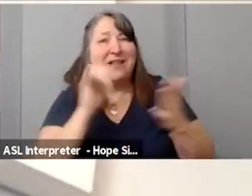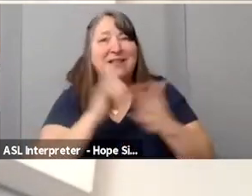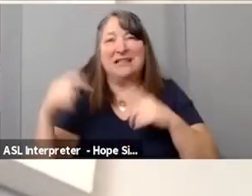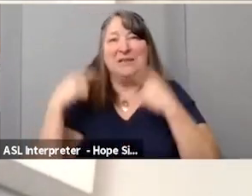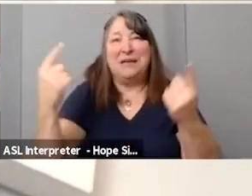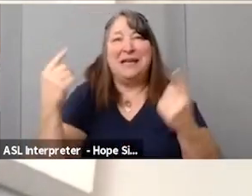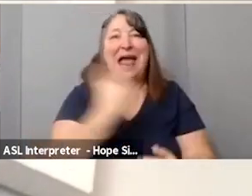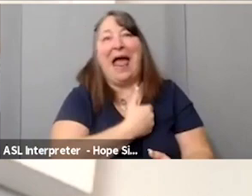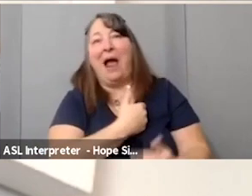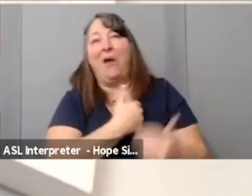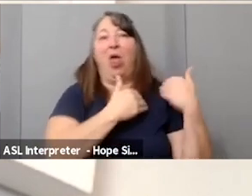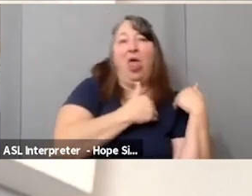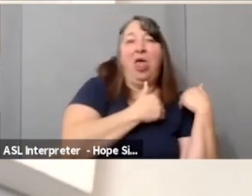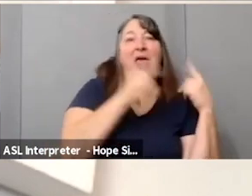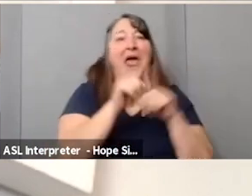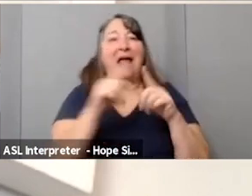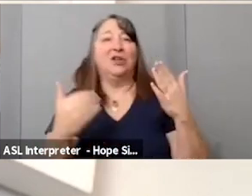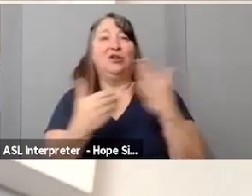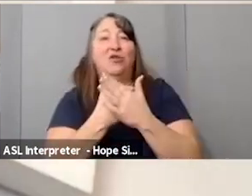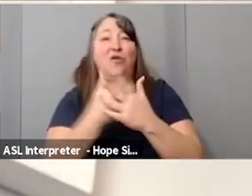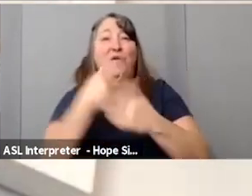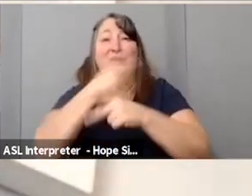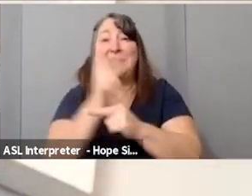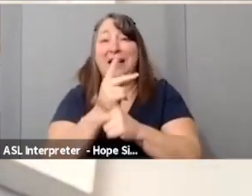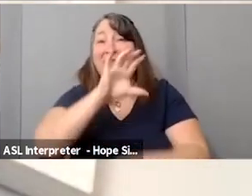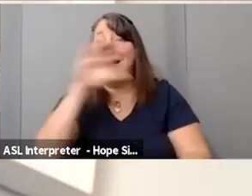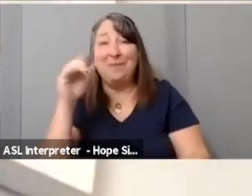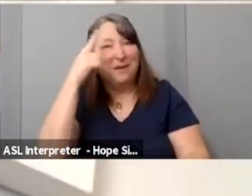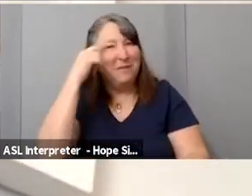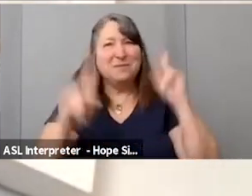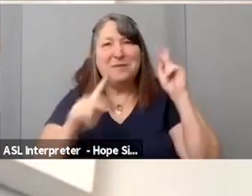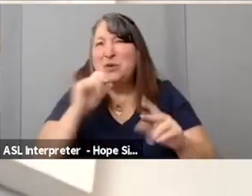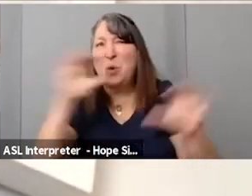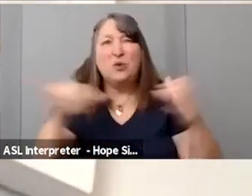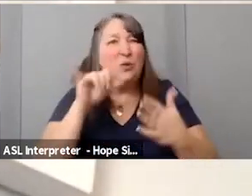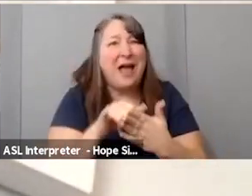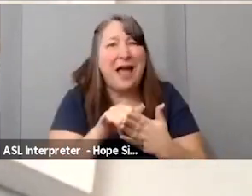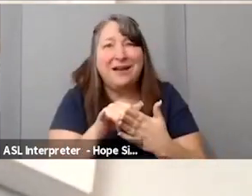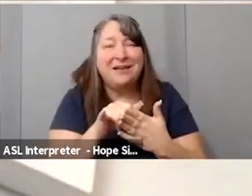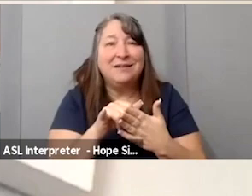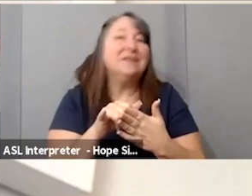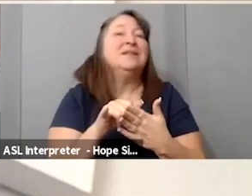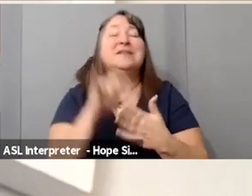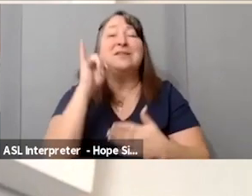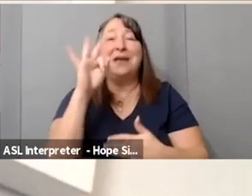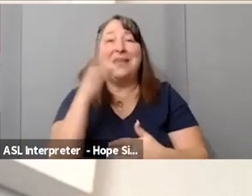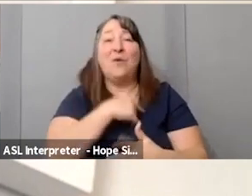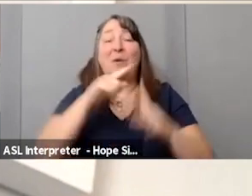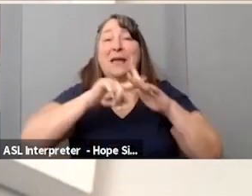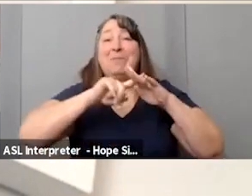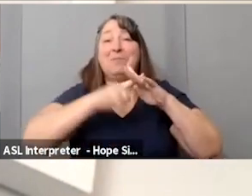as a new production company, because people don't do it. And so I think that if we begin